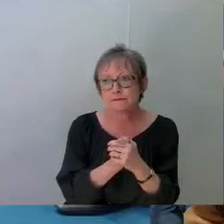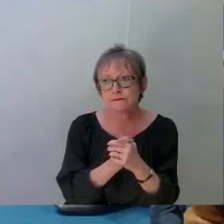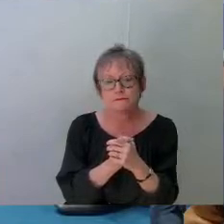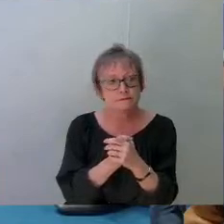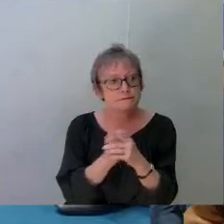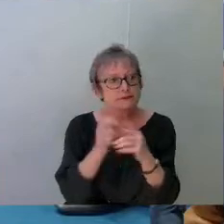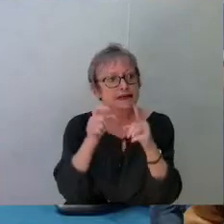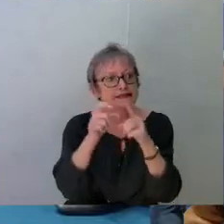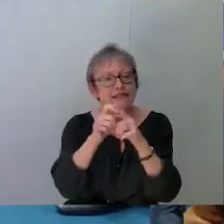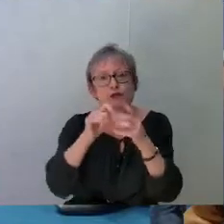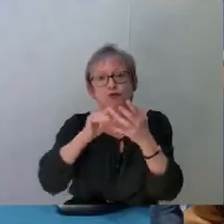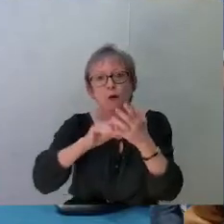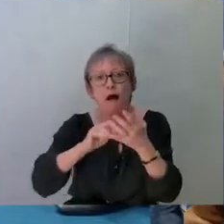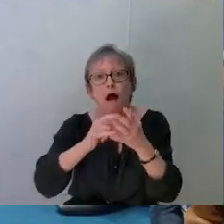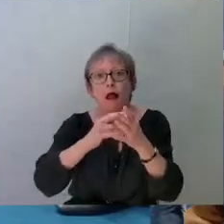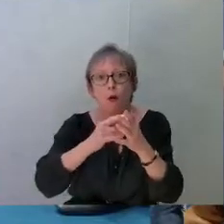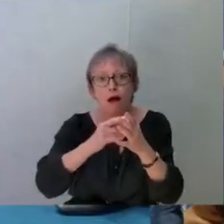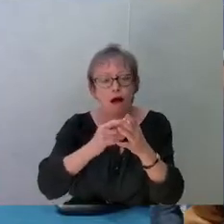Desiswava Manova.